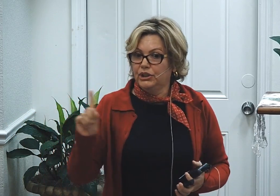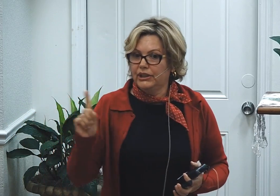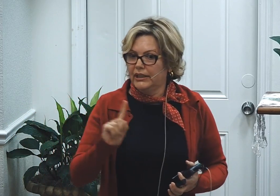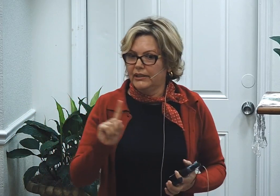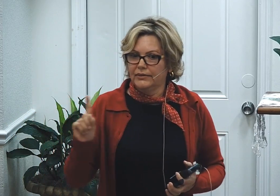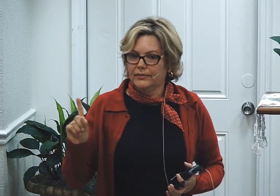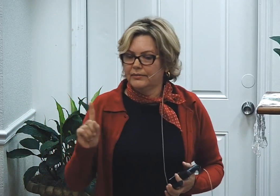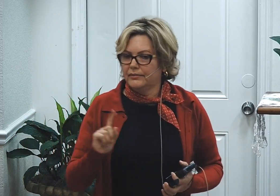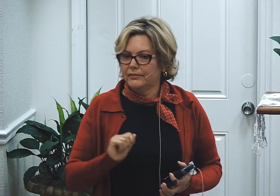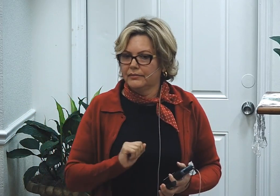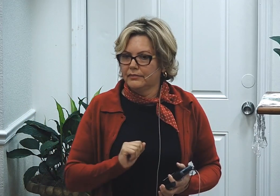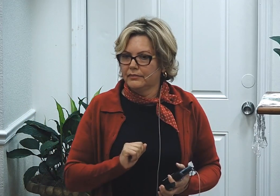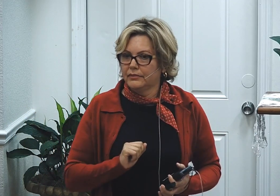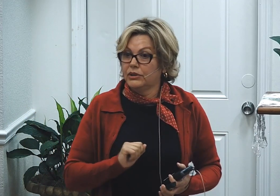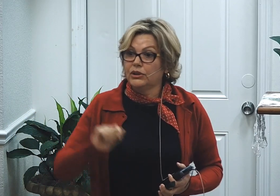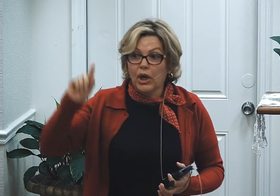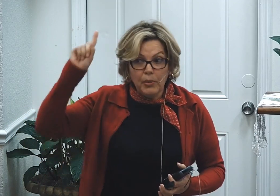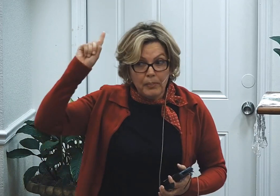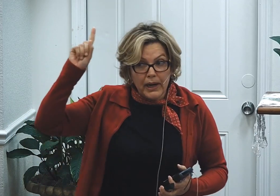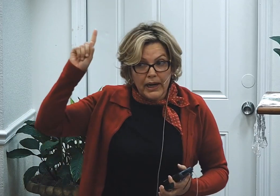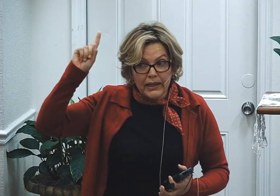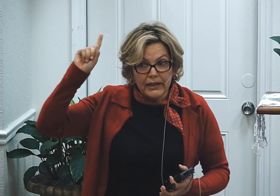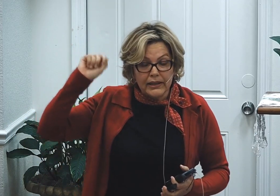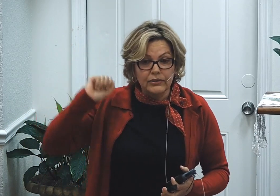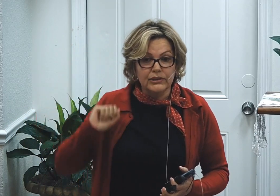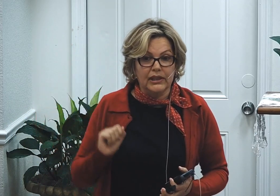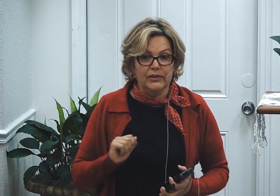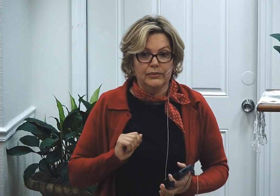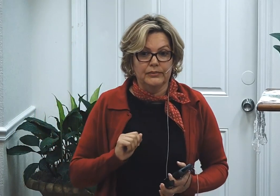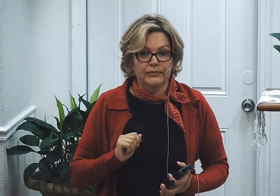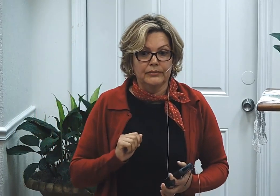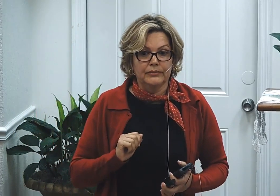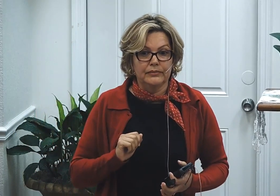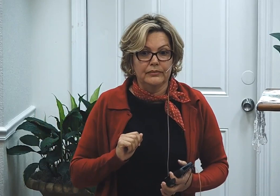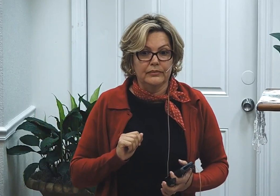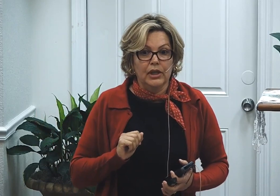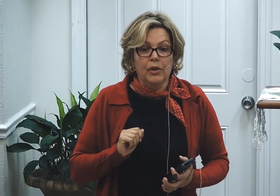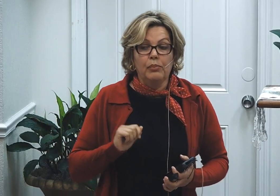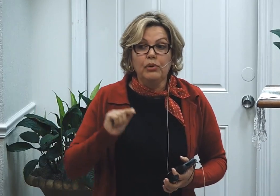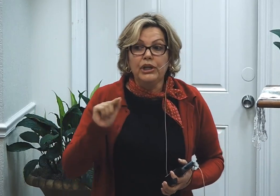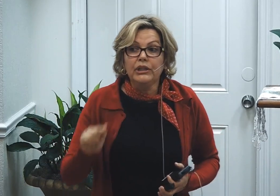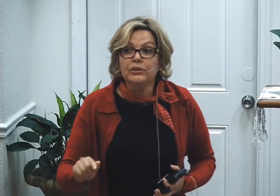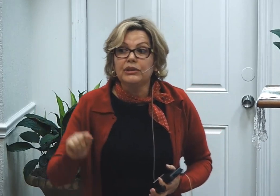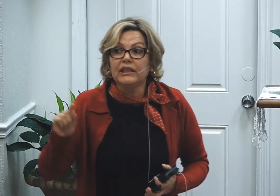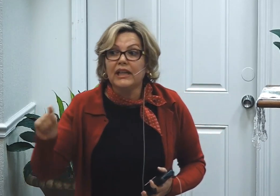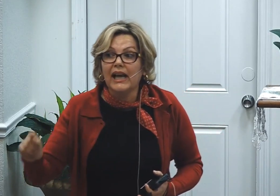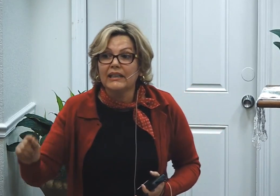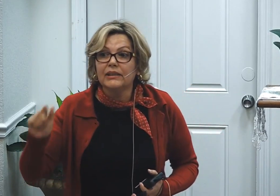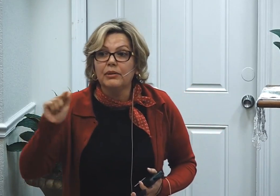So no one knows the day. Only the Father who is in heaven.